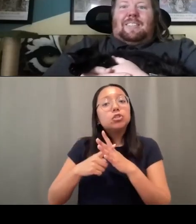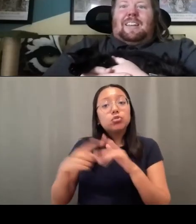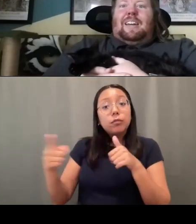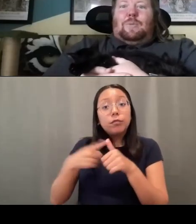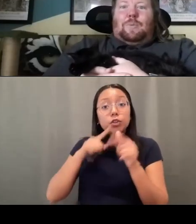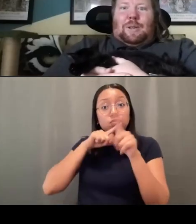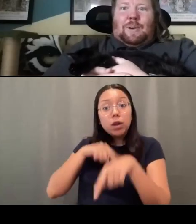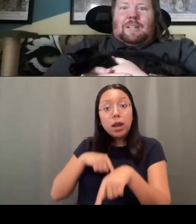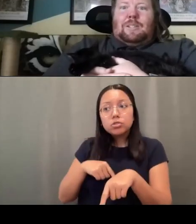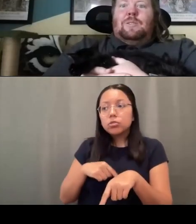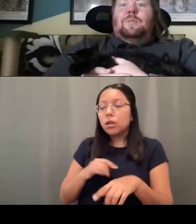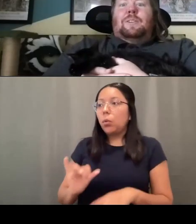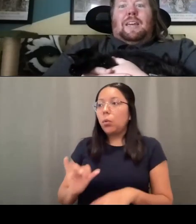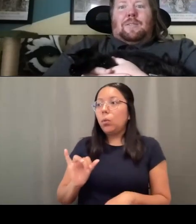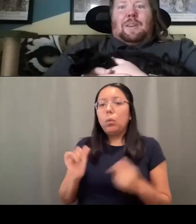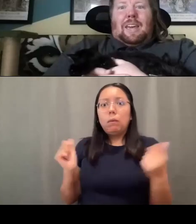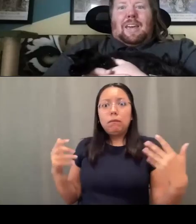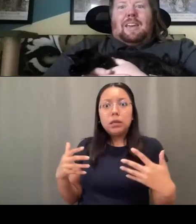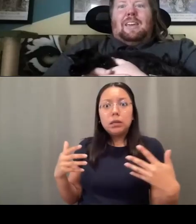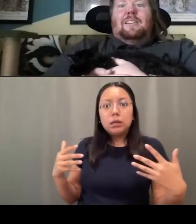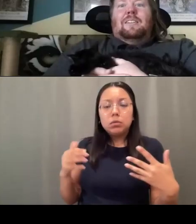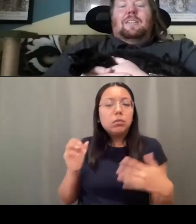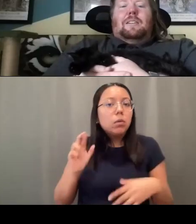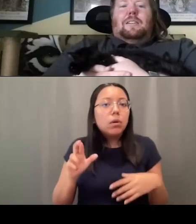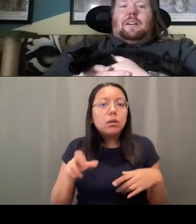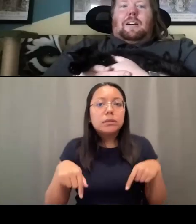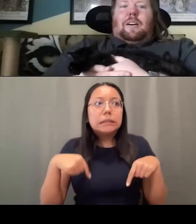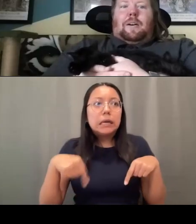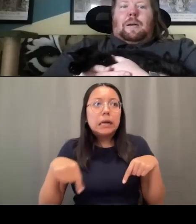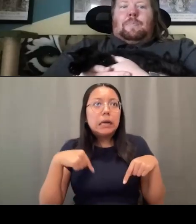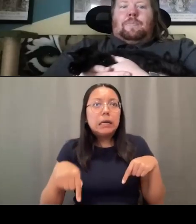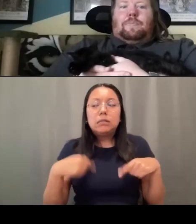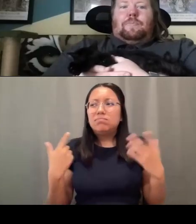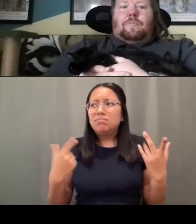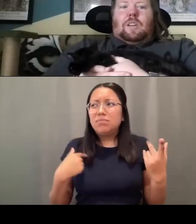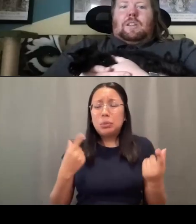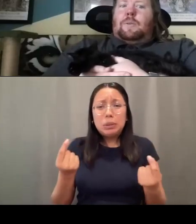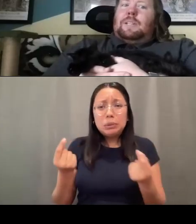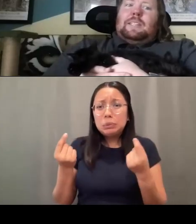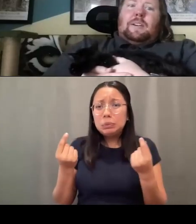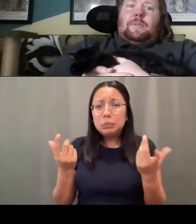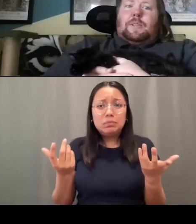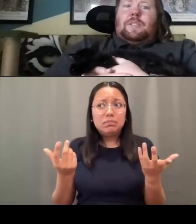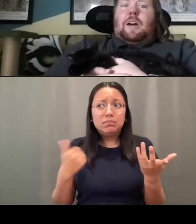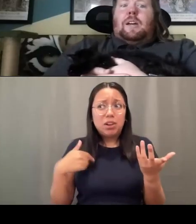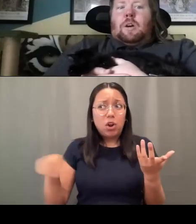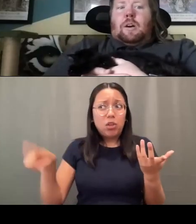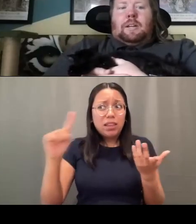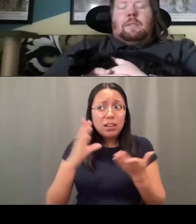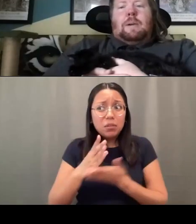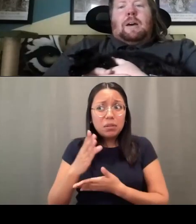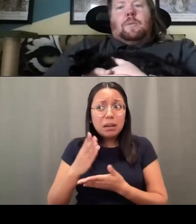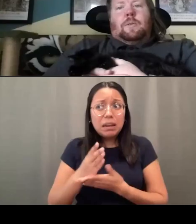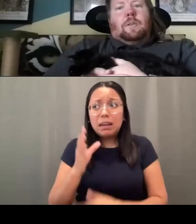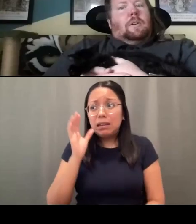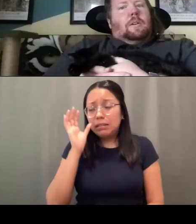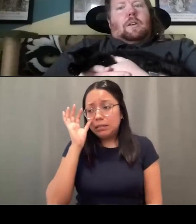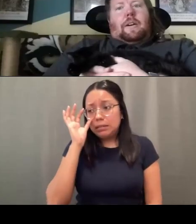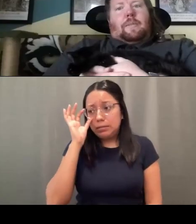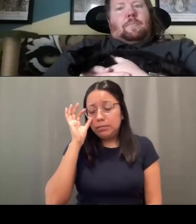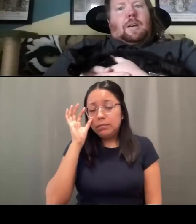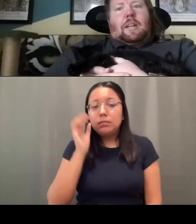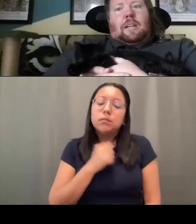anxiety around like, what do I do? Are they okay? Um, is this our first time talking